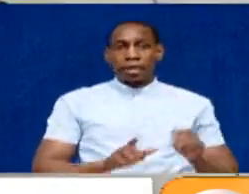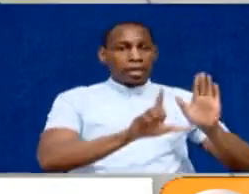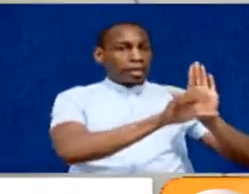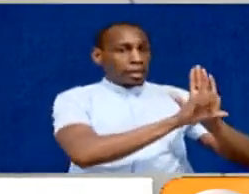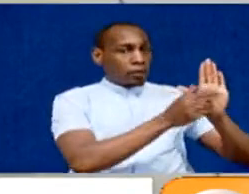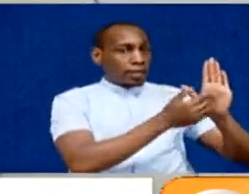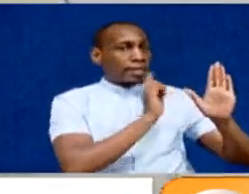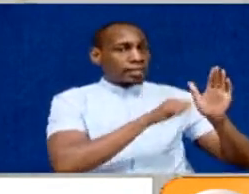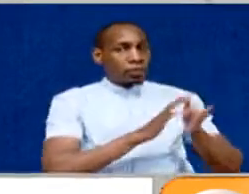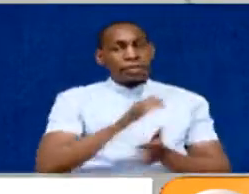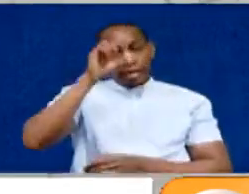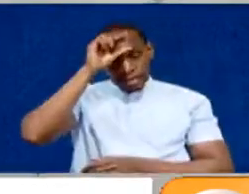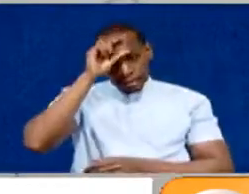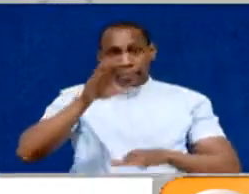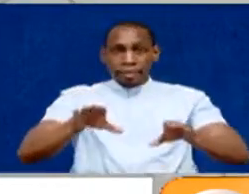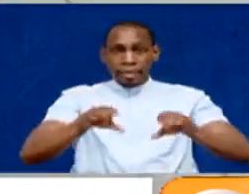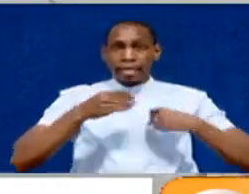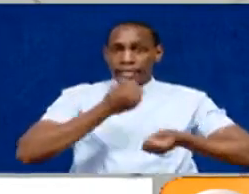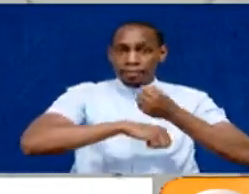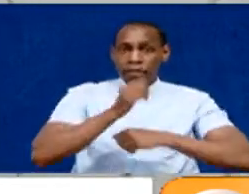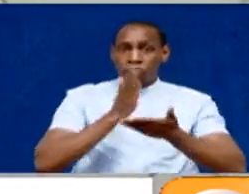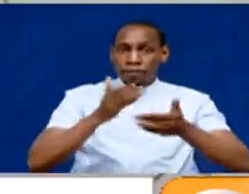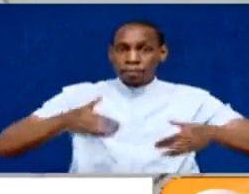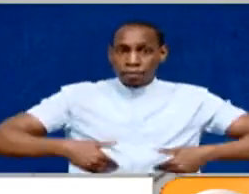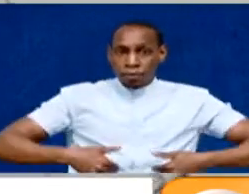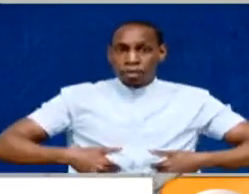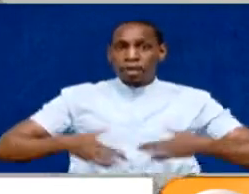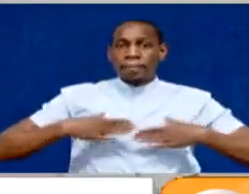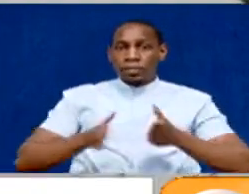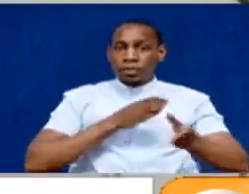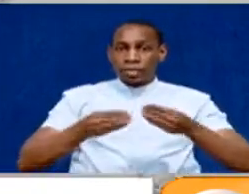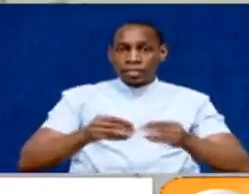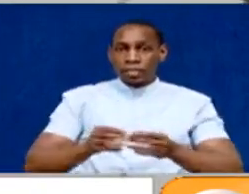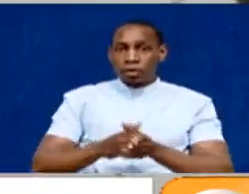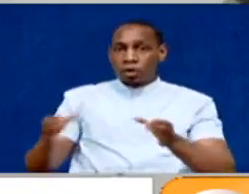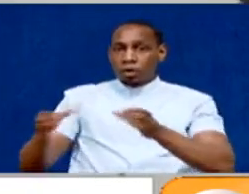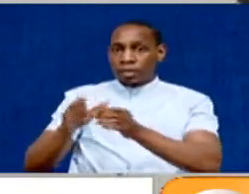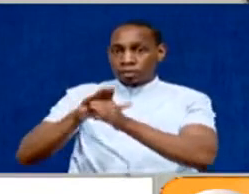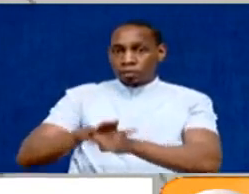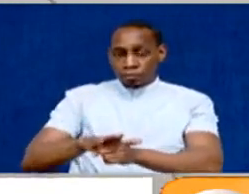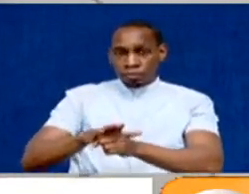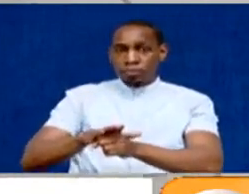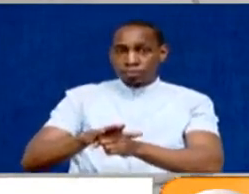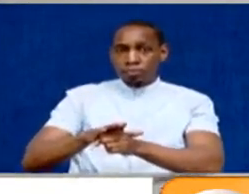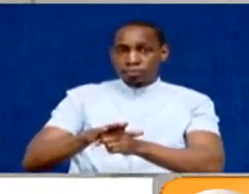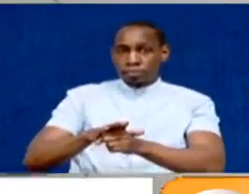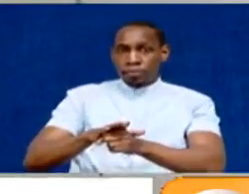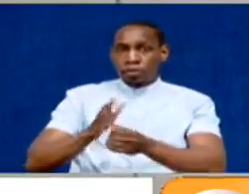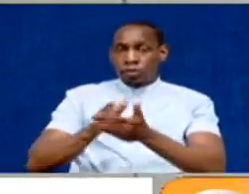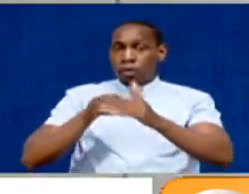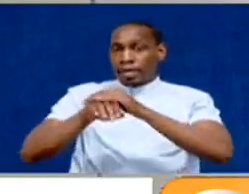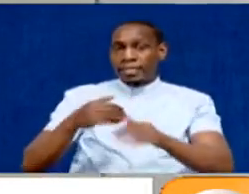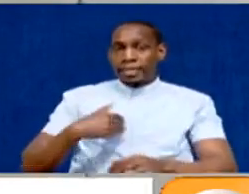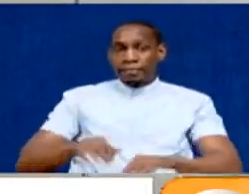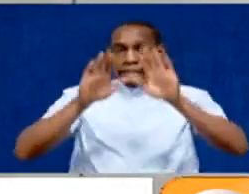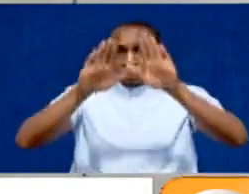law requires that the state takes measures to ensure the youth, PWDs, minorities and marginalized groups have